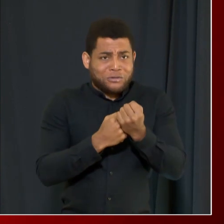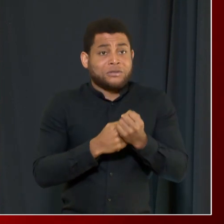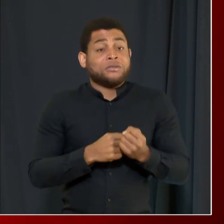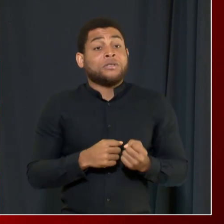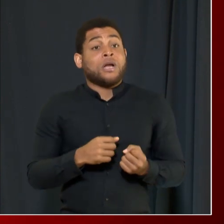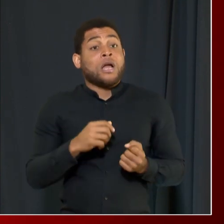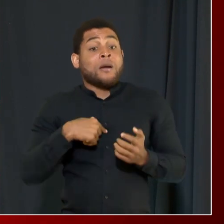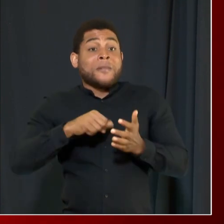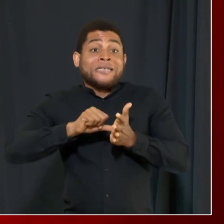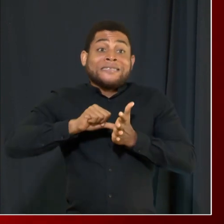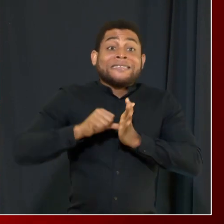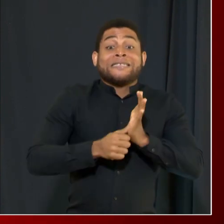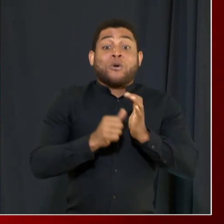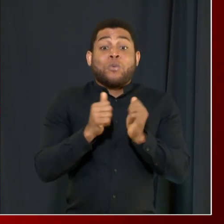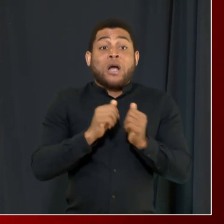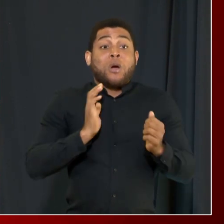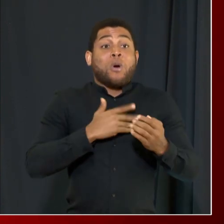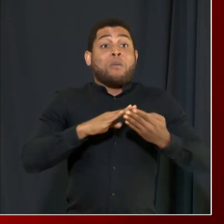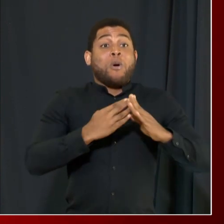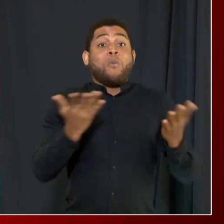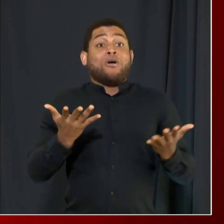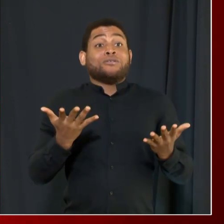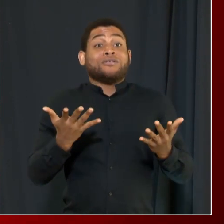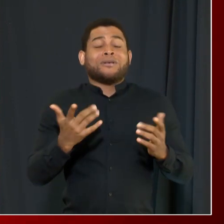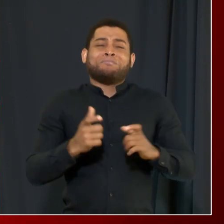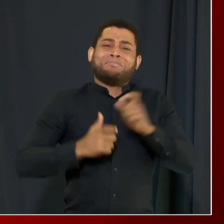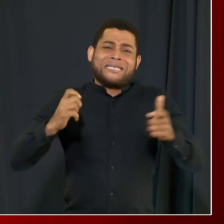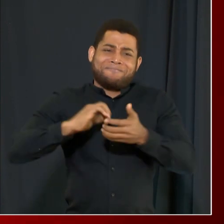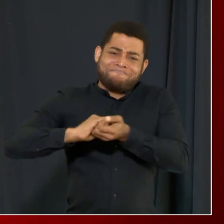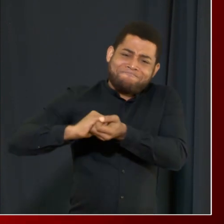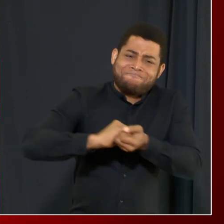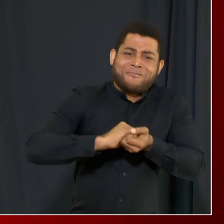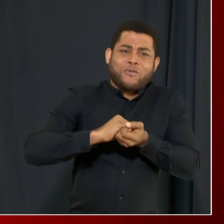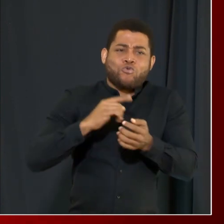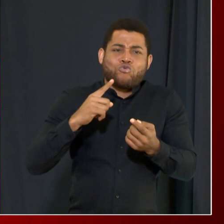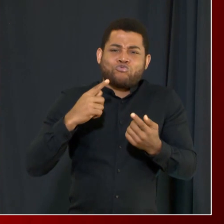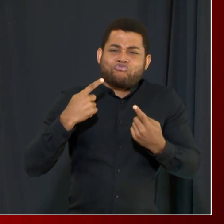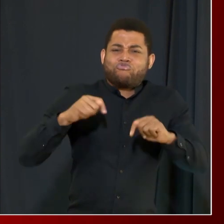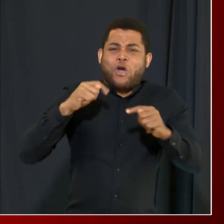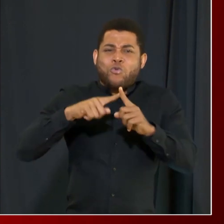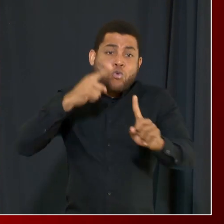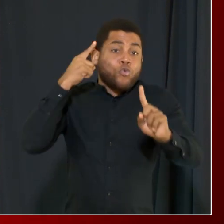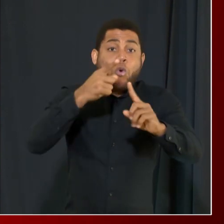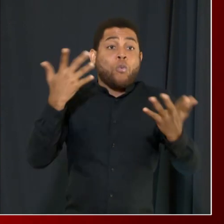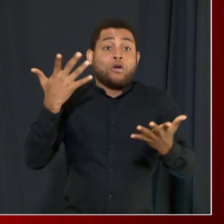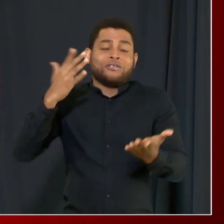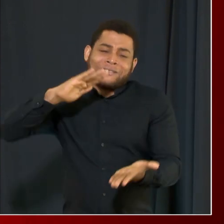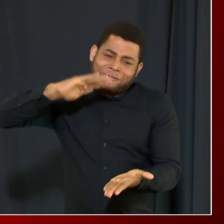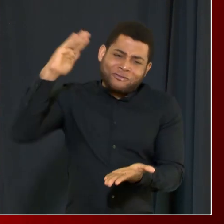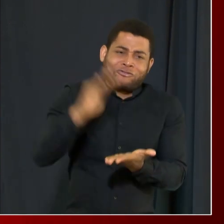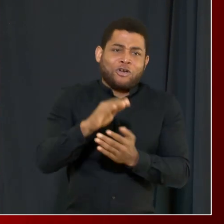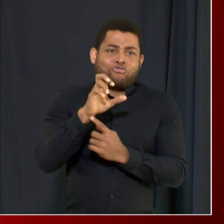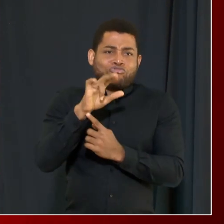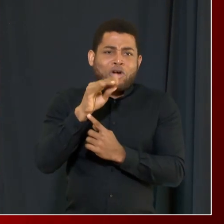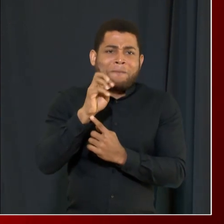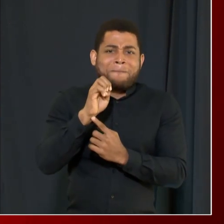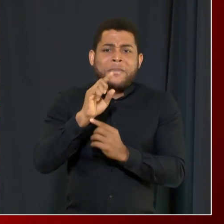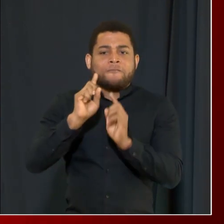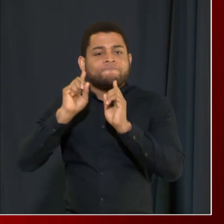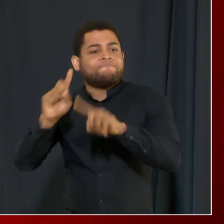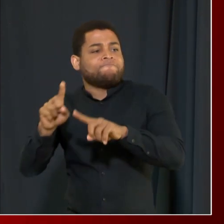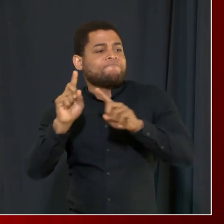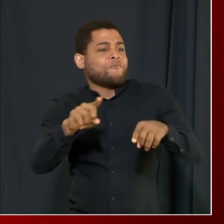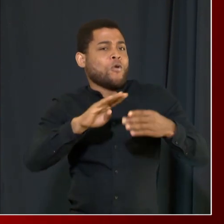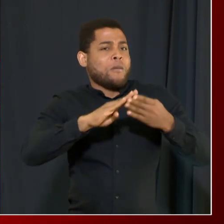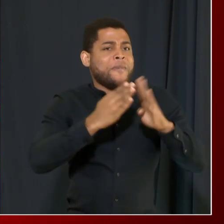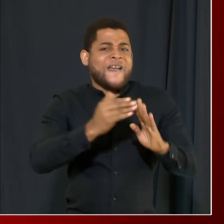greatest partner when fighting crime. I've been out in the community every single day over the past month, and I've been listening to what the